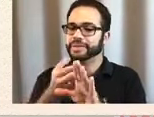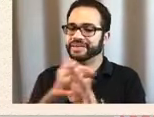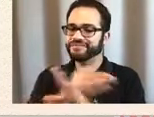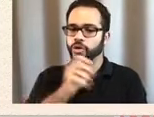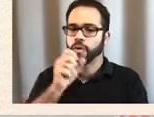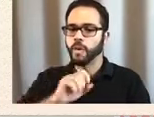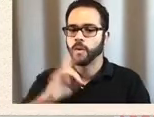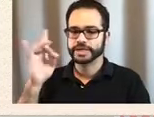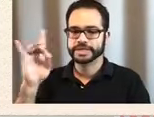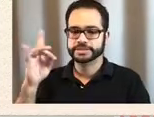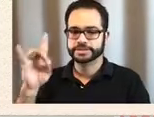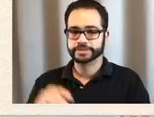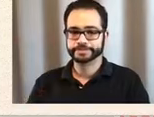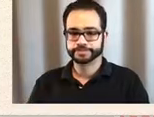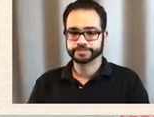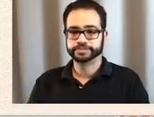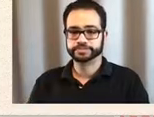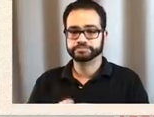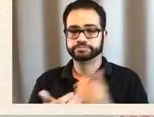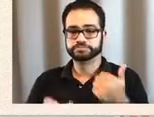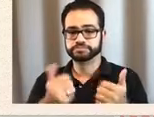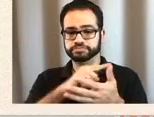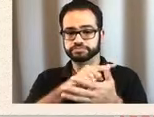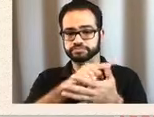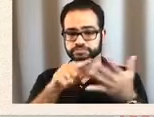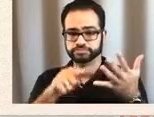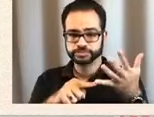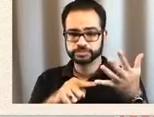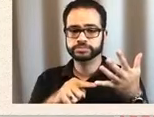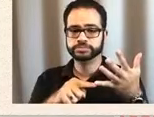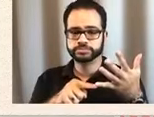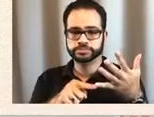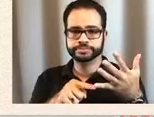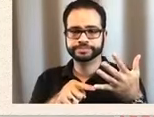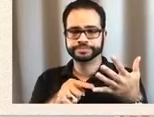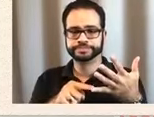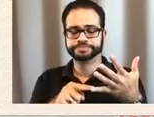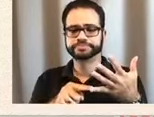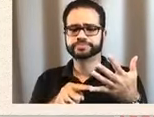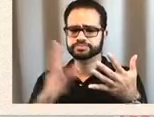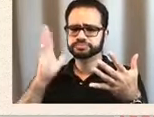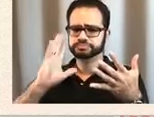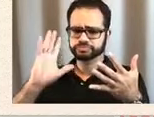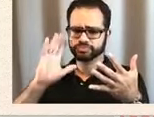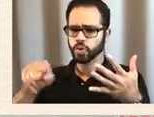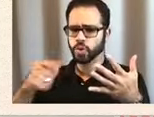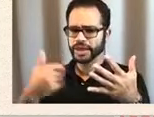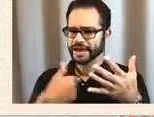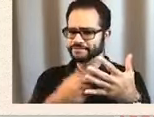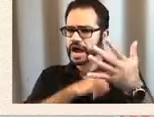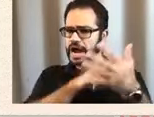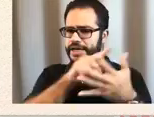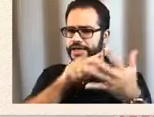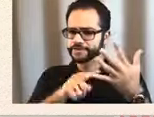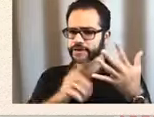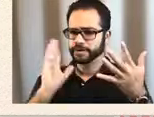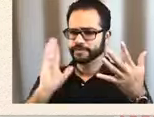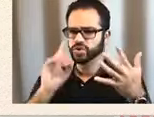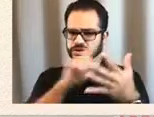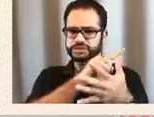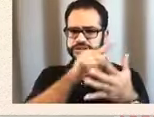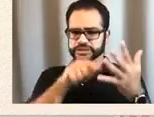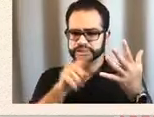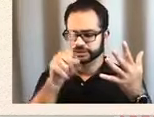statutorily defined developmental disabilities, for a long time, there were only 5 of them. And these are the 5. It's